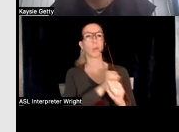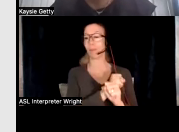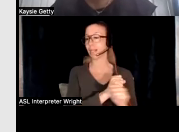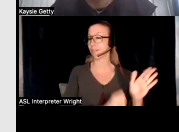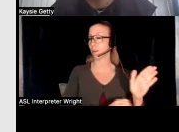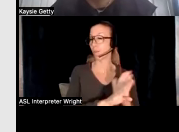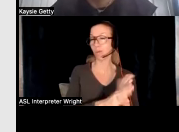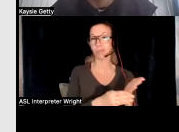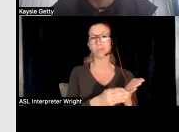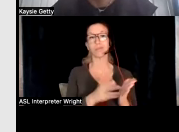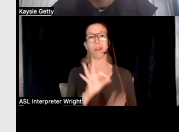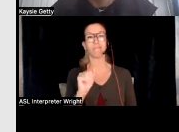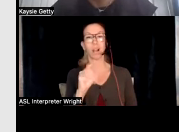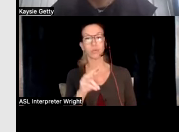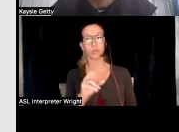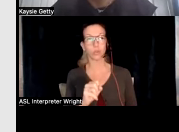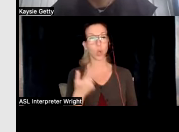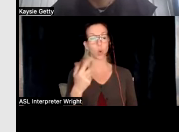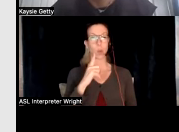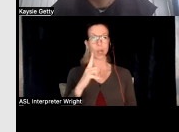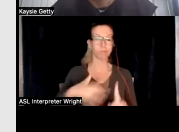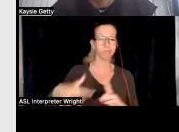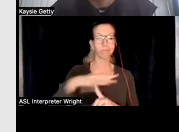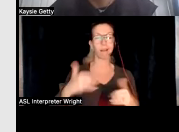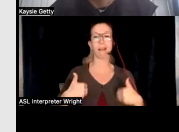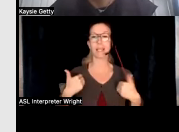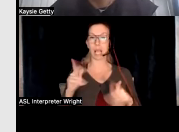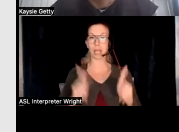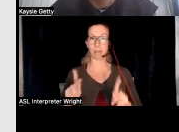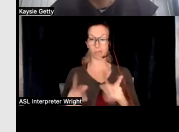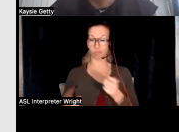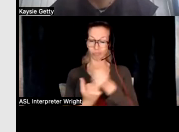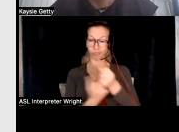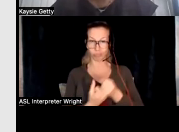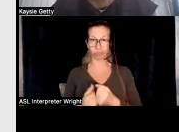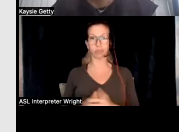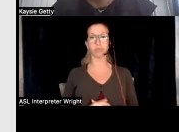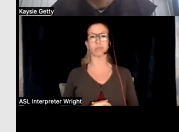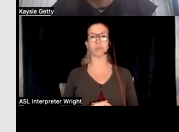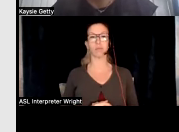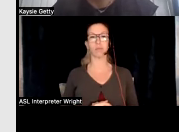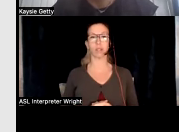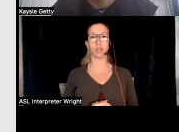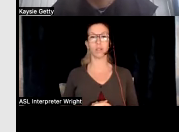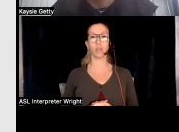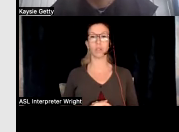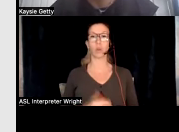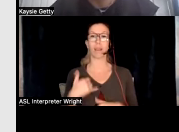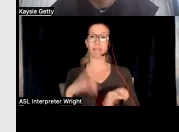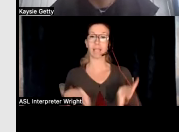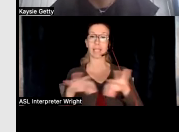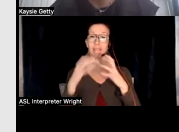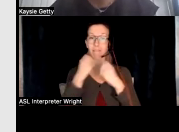So wrapping them around young people that can really help them to thrive. But what else do we need? We have key values that